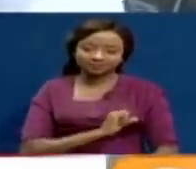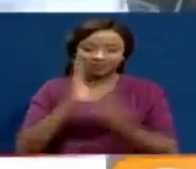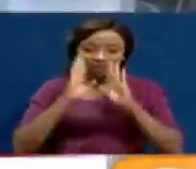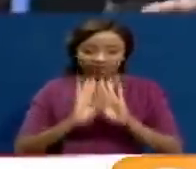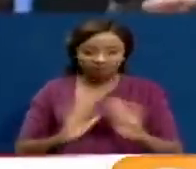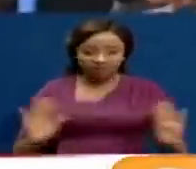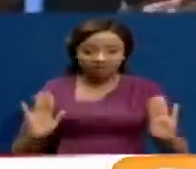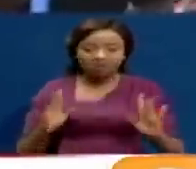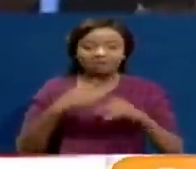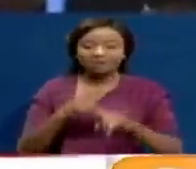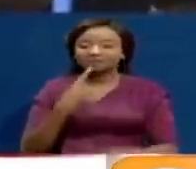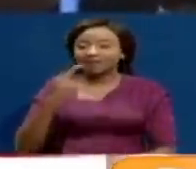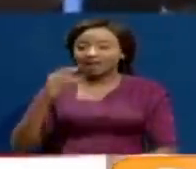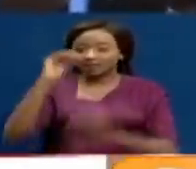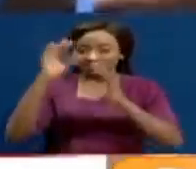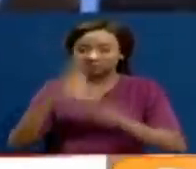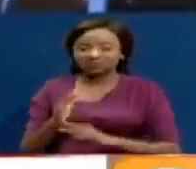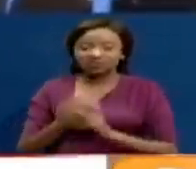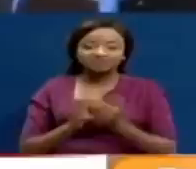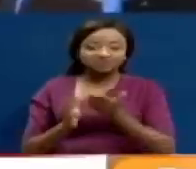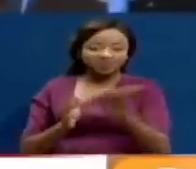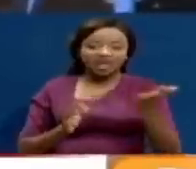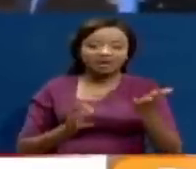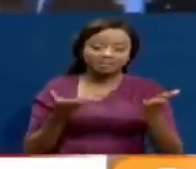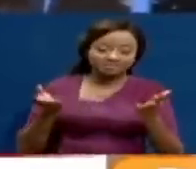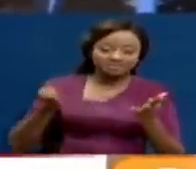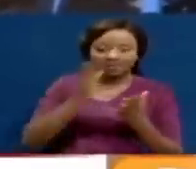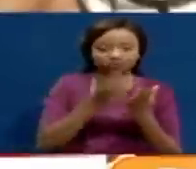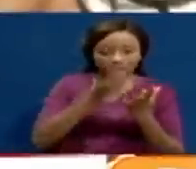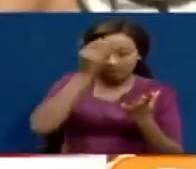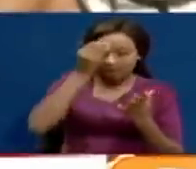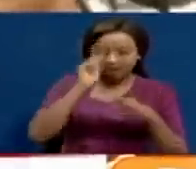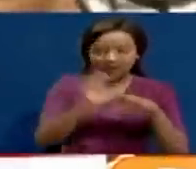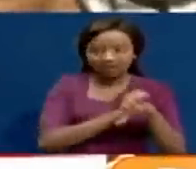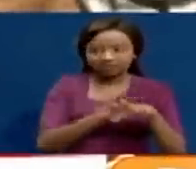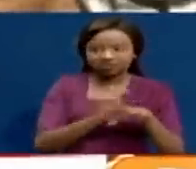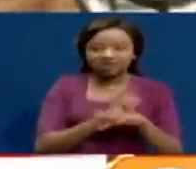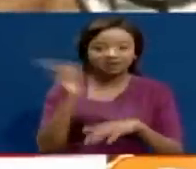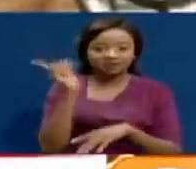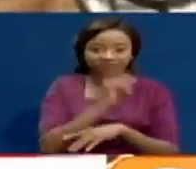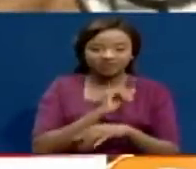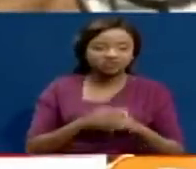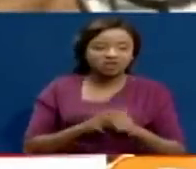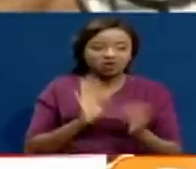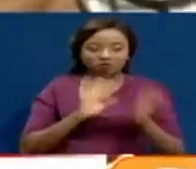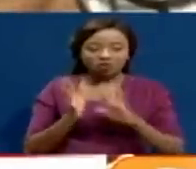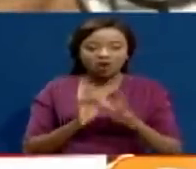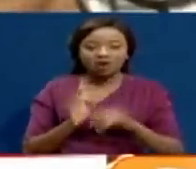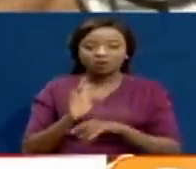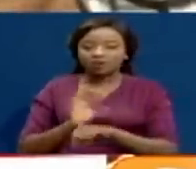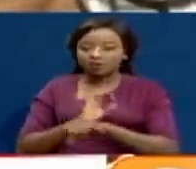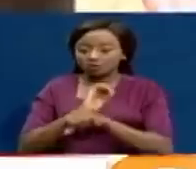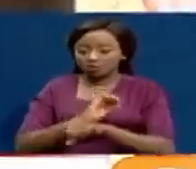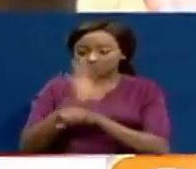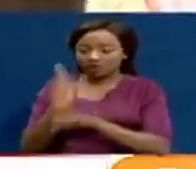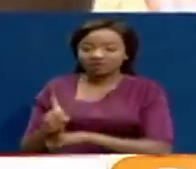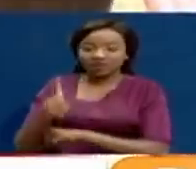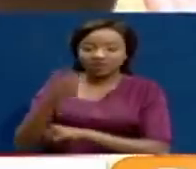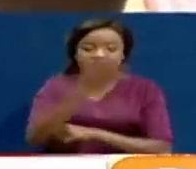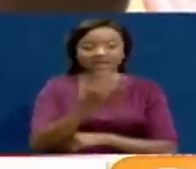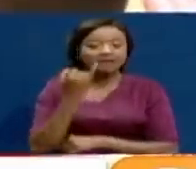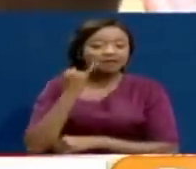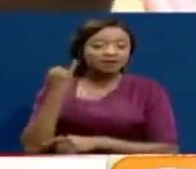Meanwhile, more than 100 teachers from Kuresoi South have embarked on hygiene training and sensitization on the coronavirus by the Nakuru County government